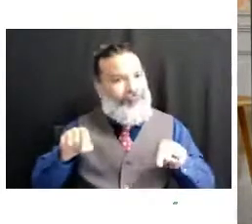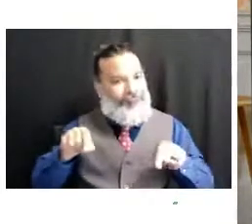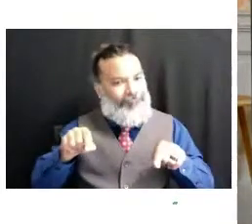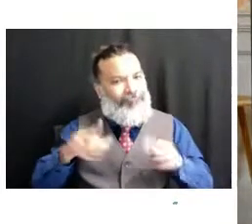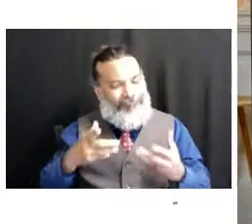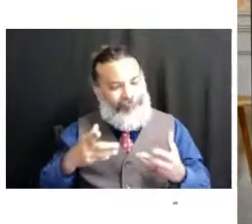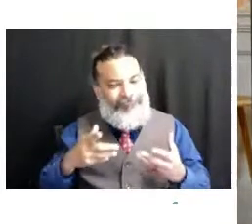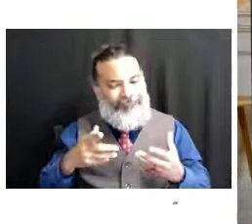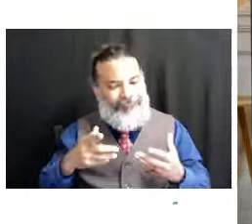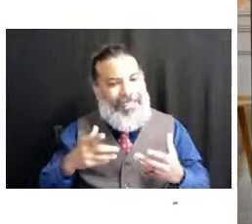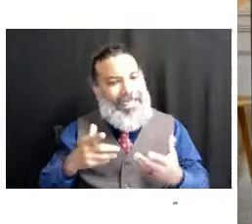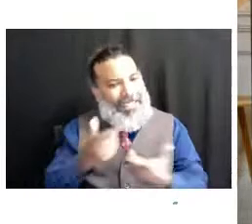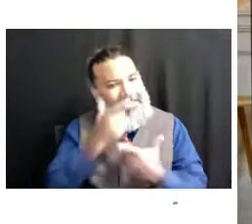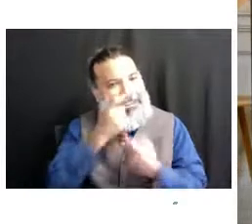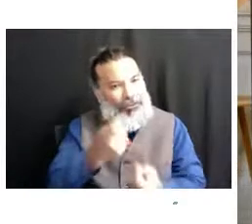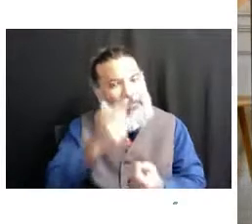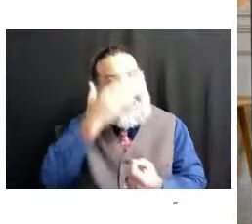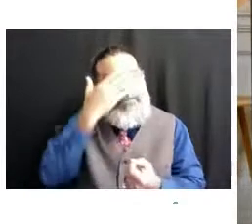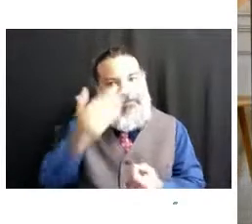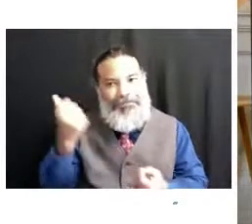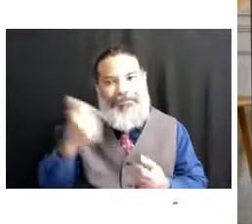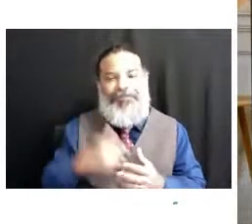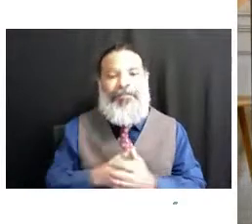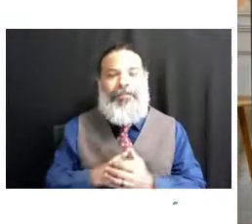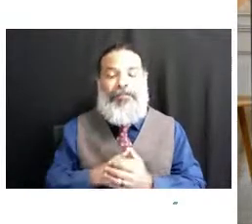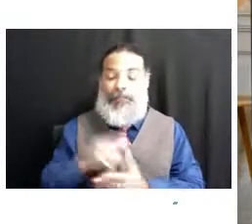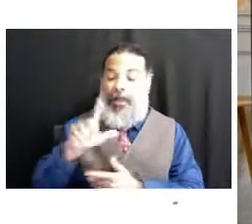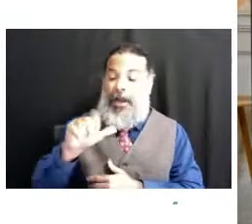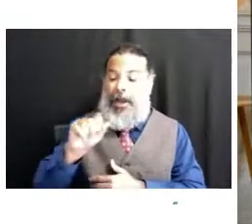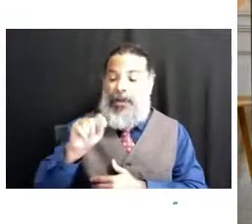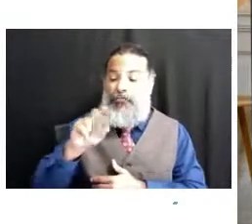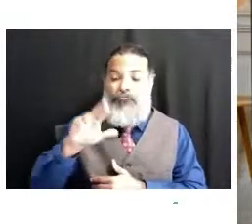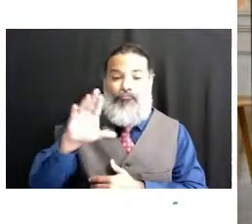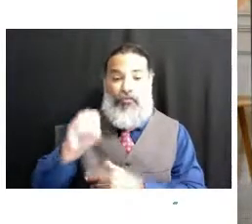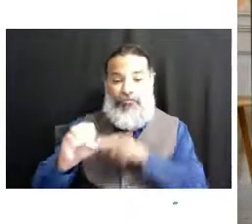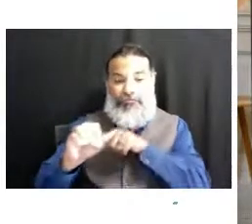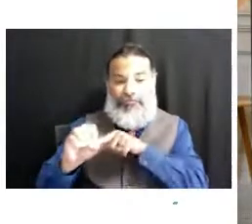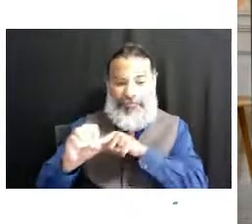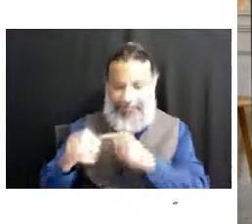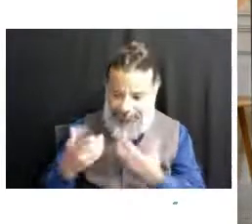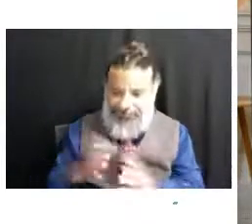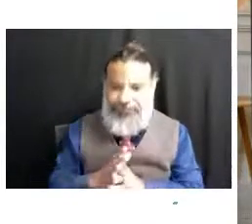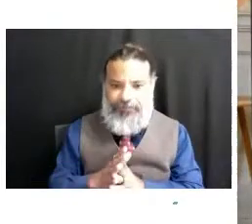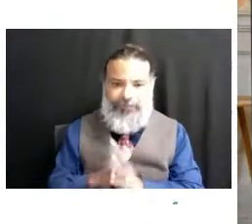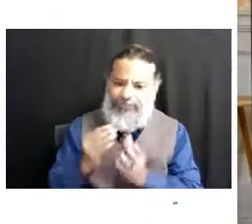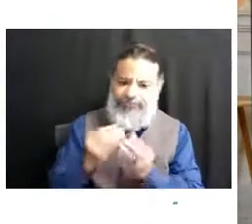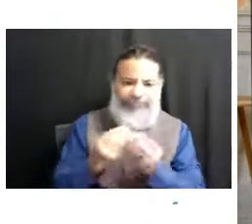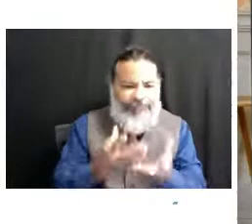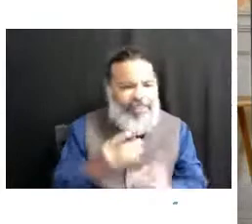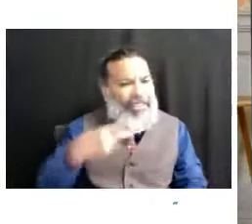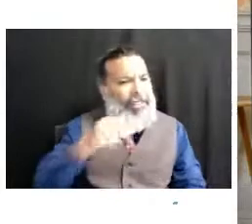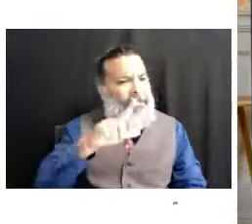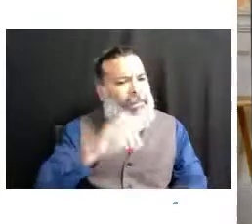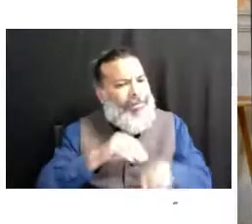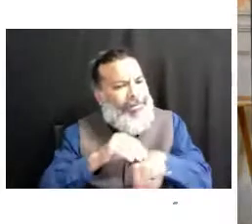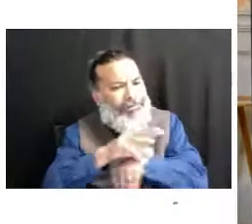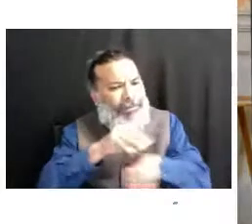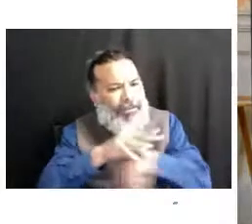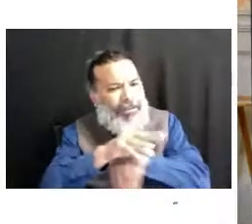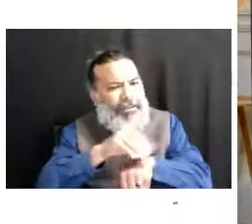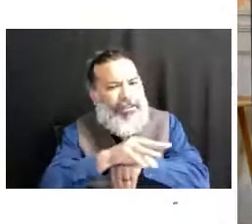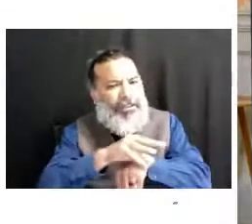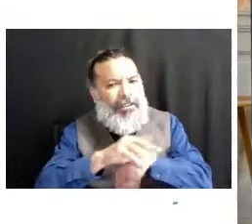sufficiently interesting because Latrobe was giving Peale advice about